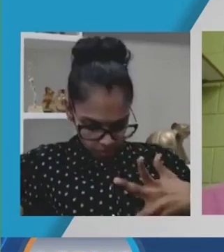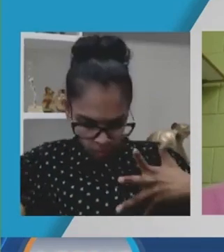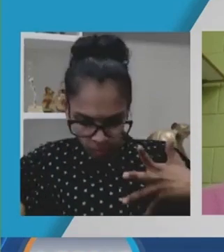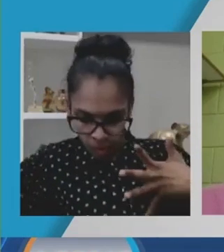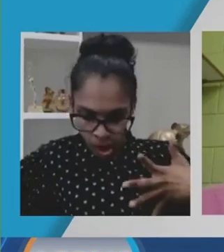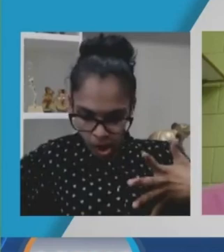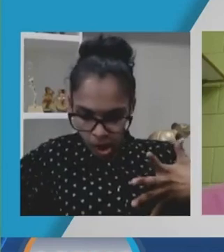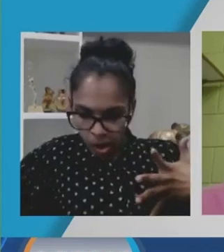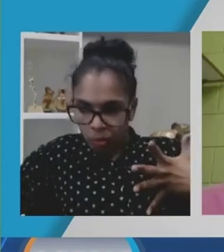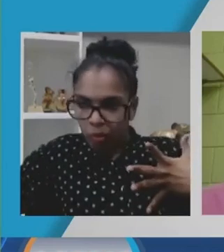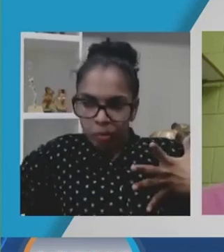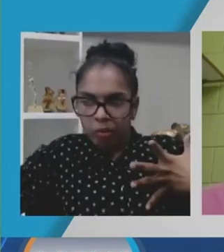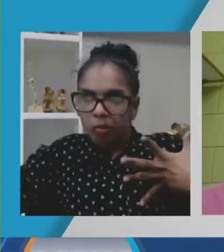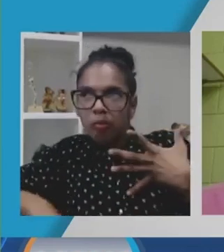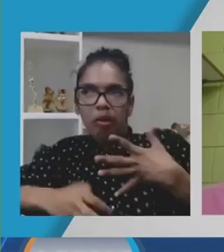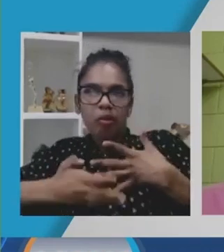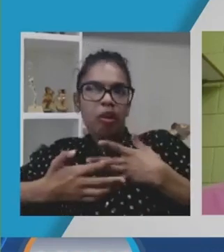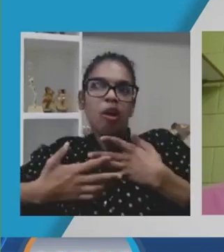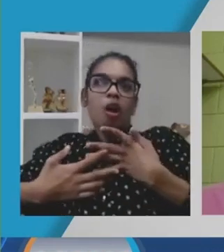How,